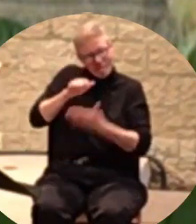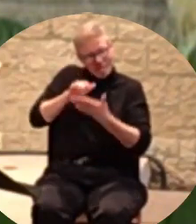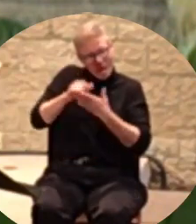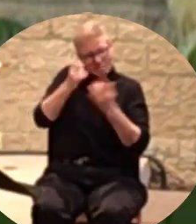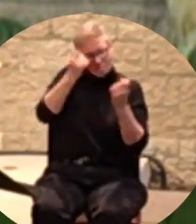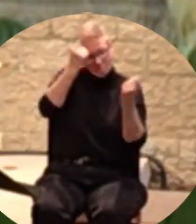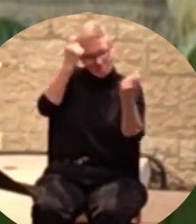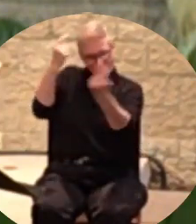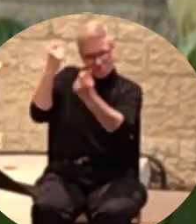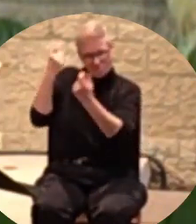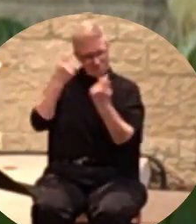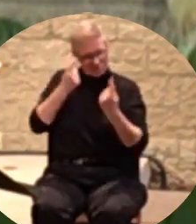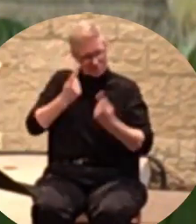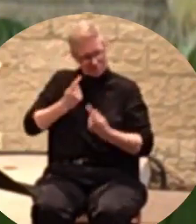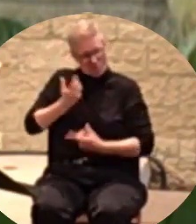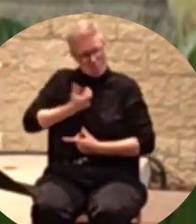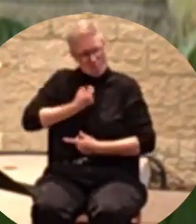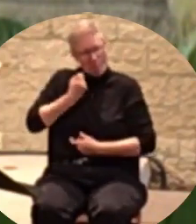other.